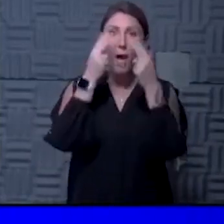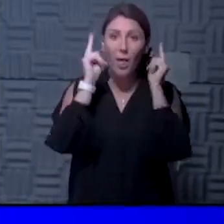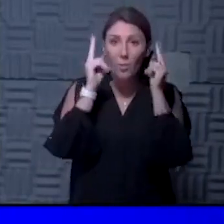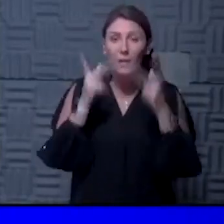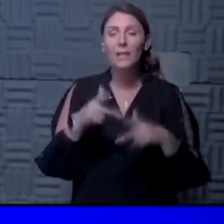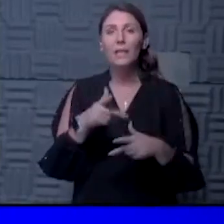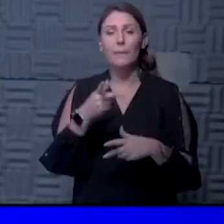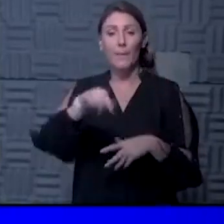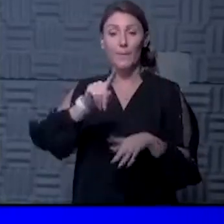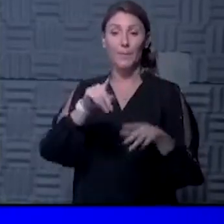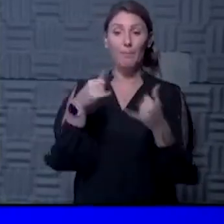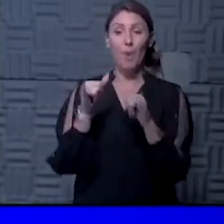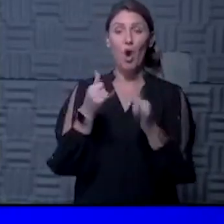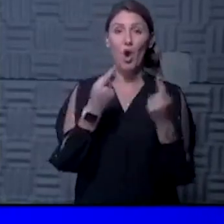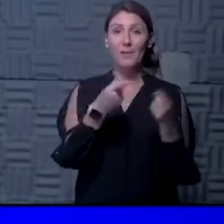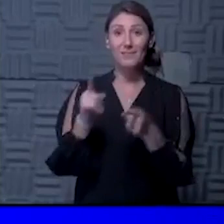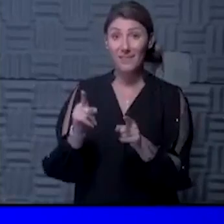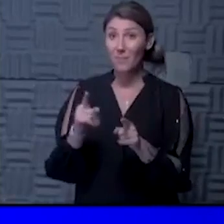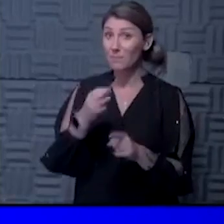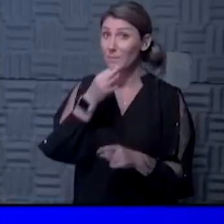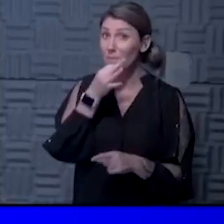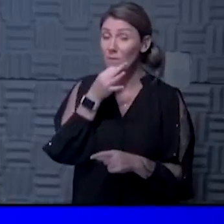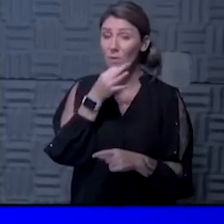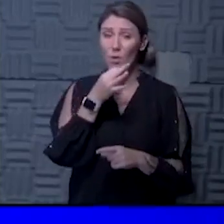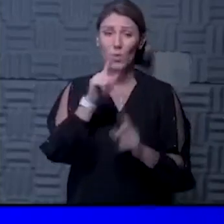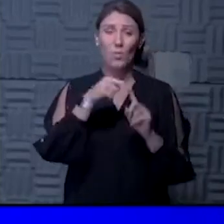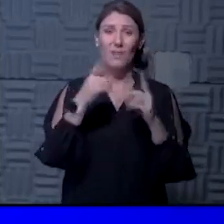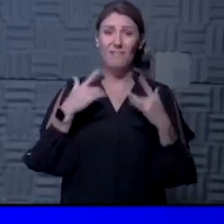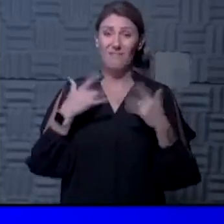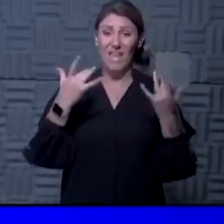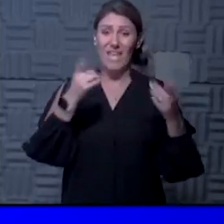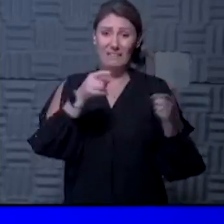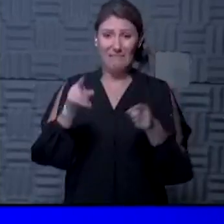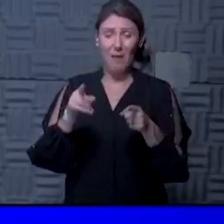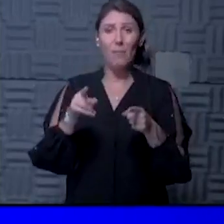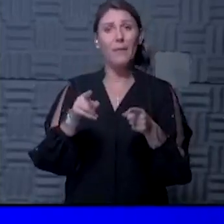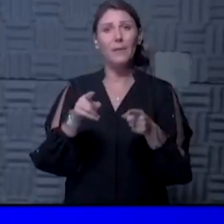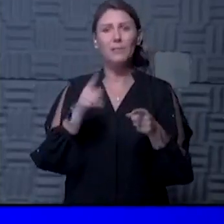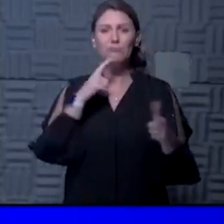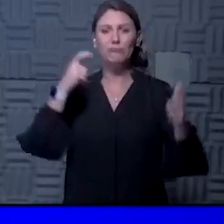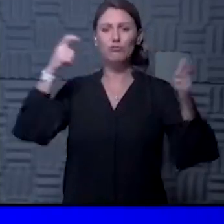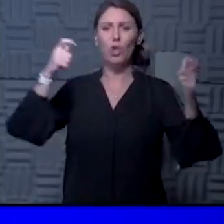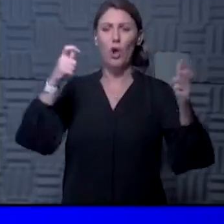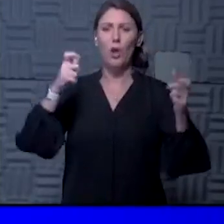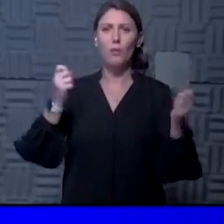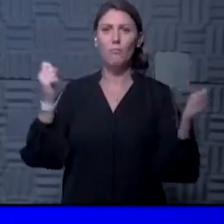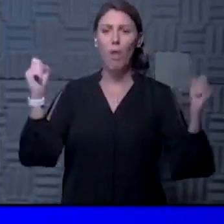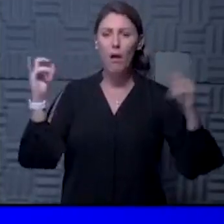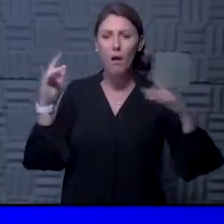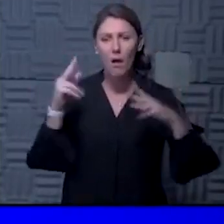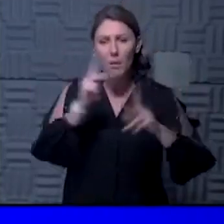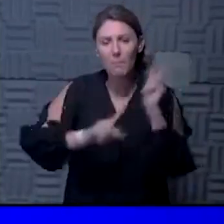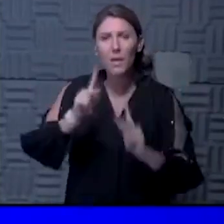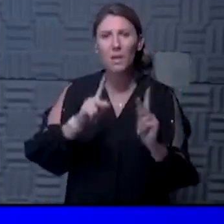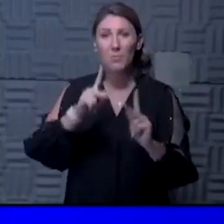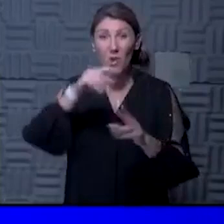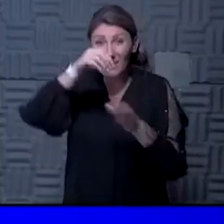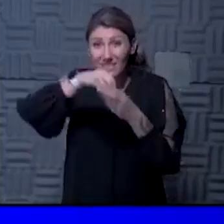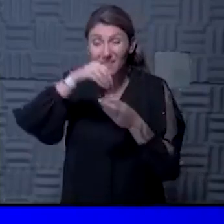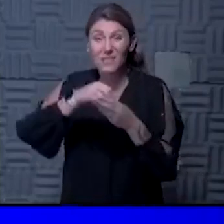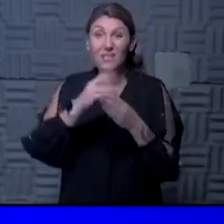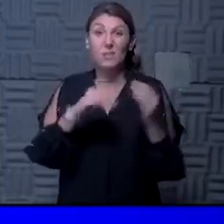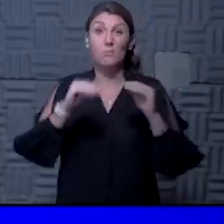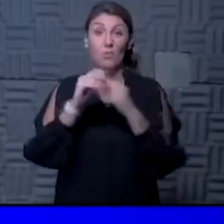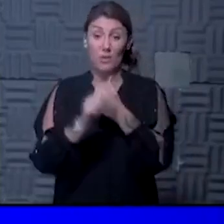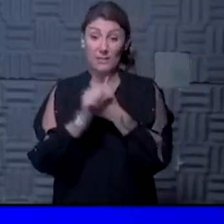up. Those events, when you have large amounts of people indoors, we know that is when it is more dangerous and